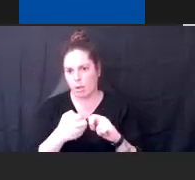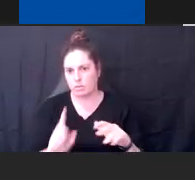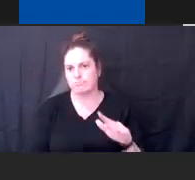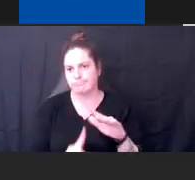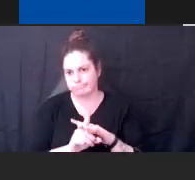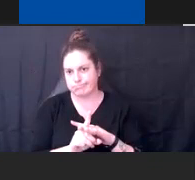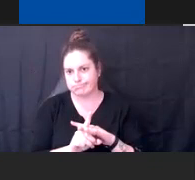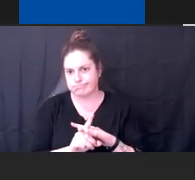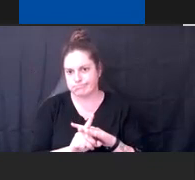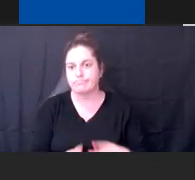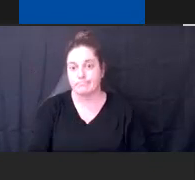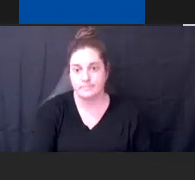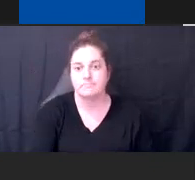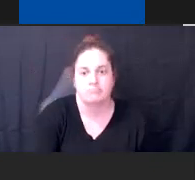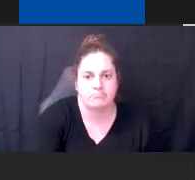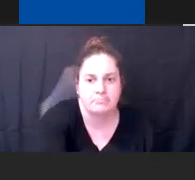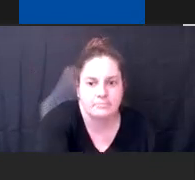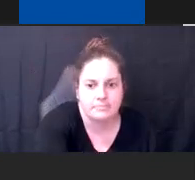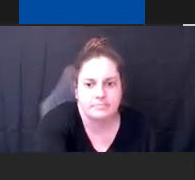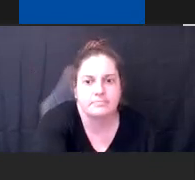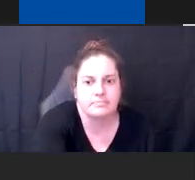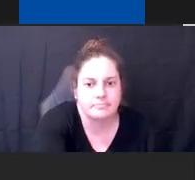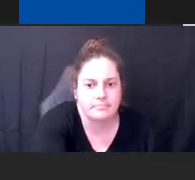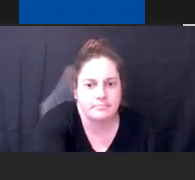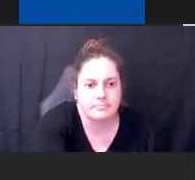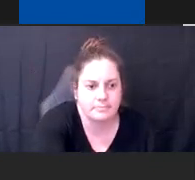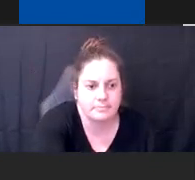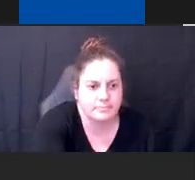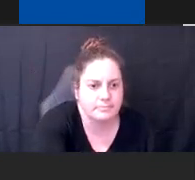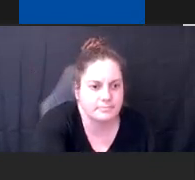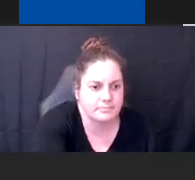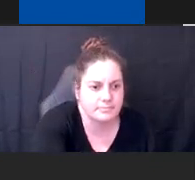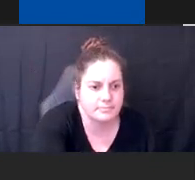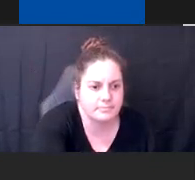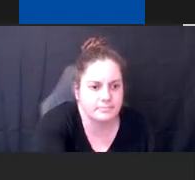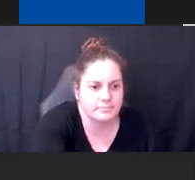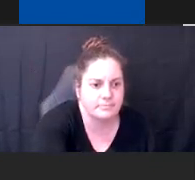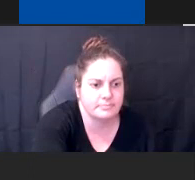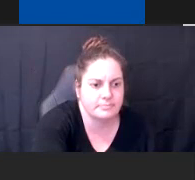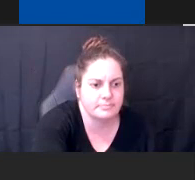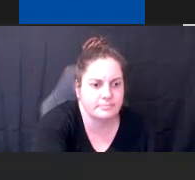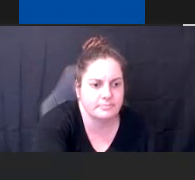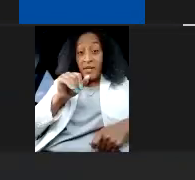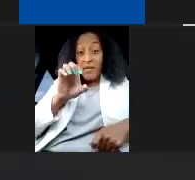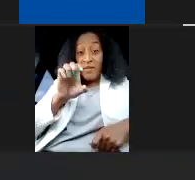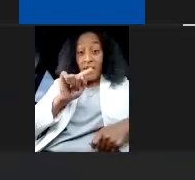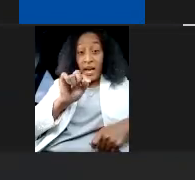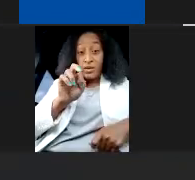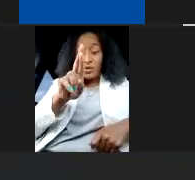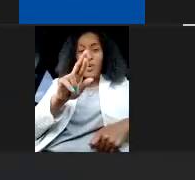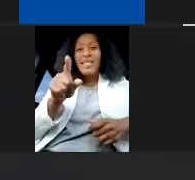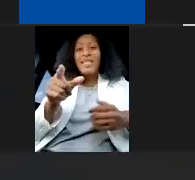a conversion factor is nothing more than a fancy way of writing one. Well, if you look on a conversion